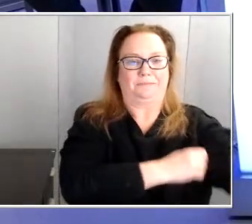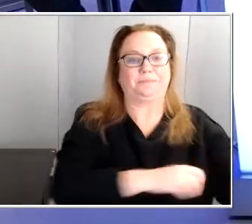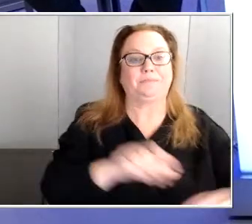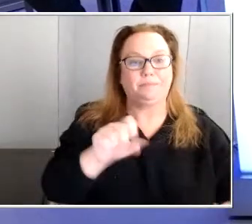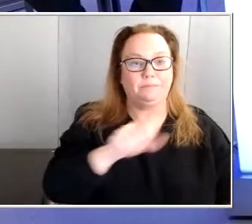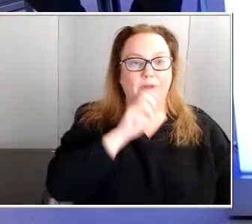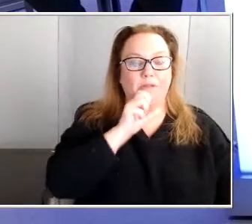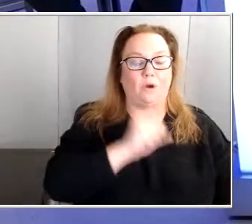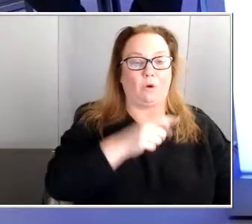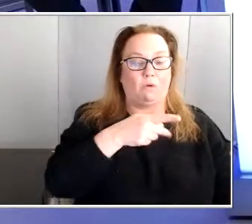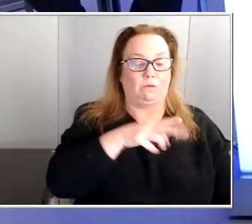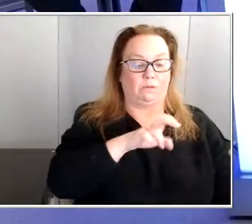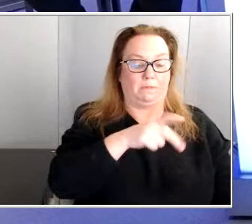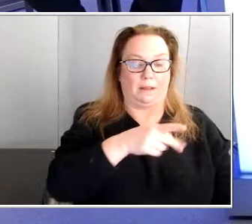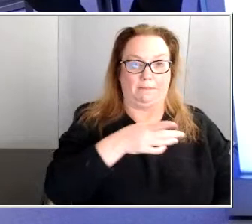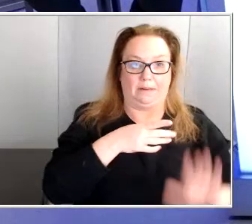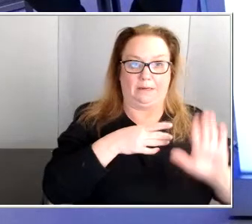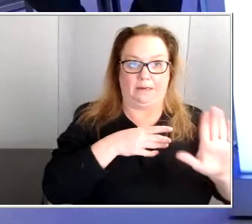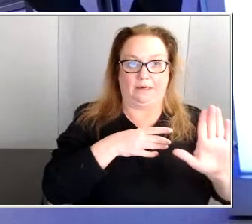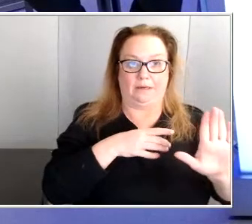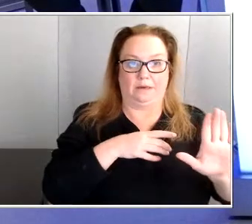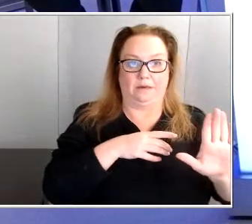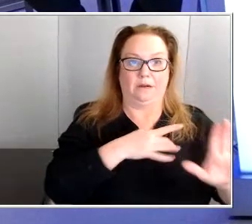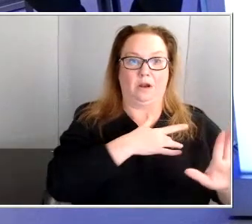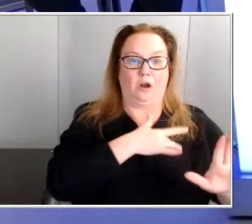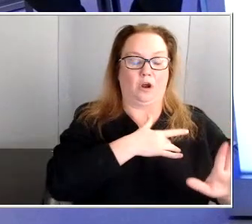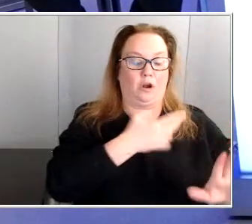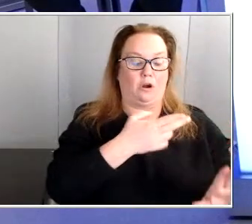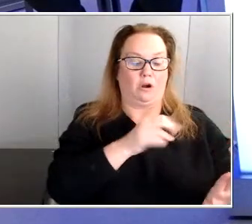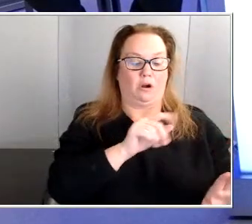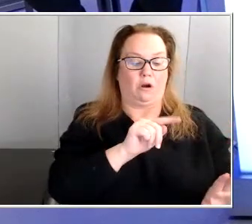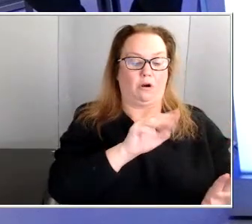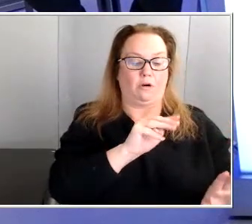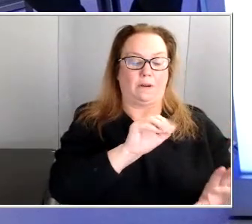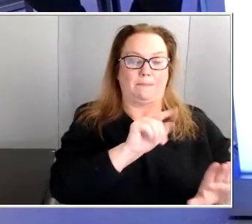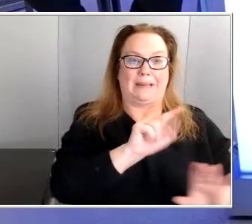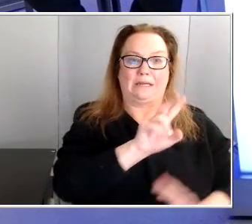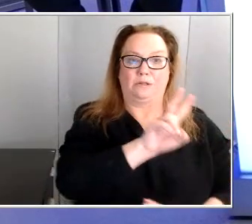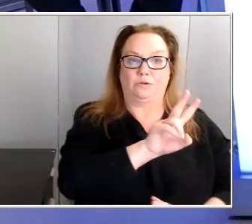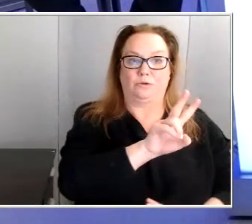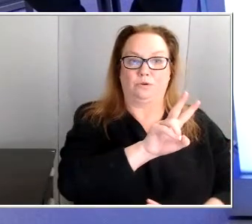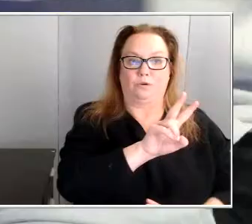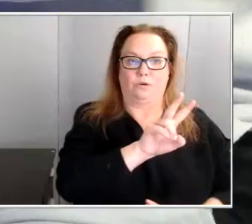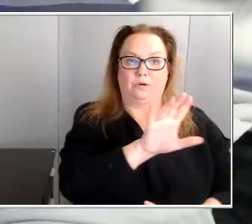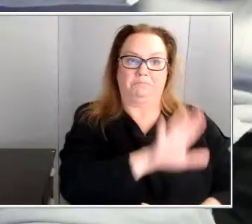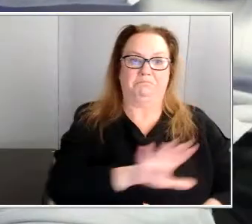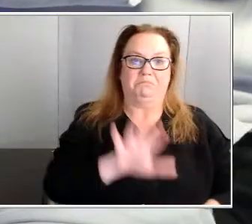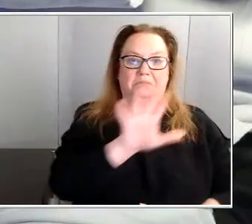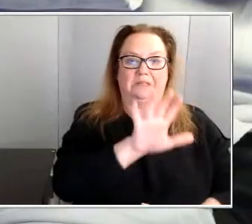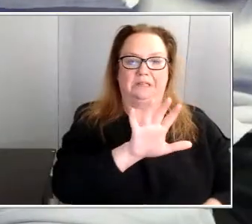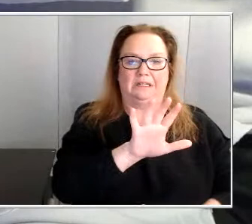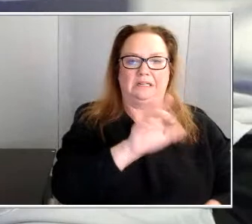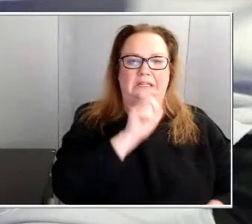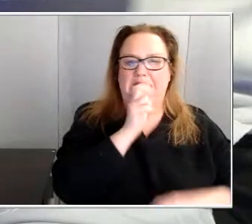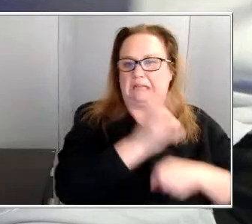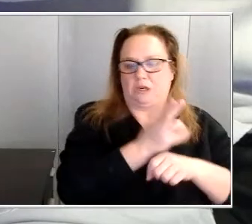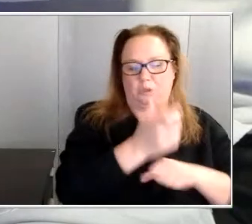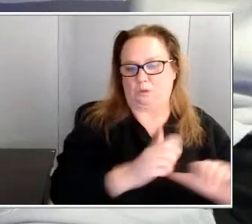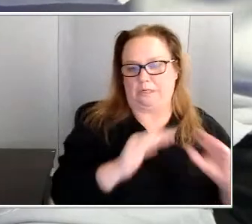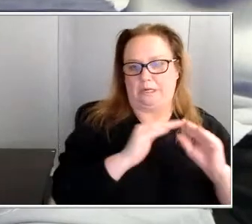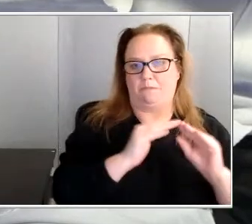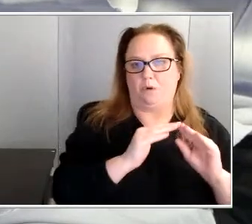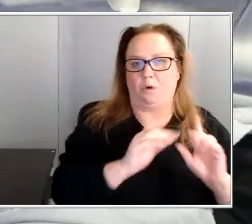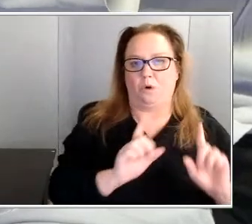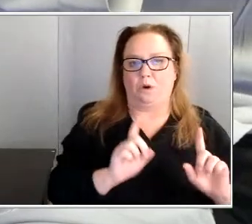pump here. This is HeartMate 2. As you see, it's an eggshell pump, not used anymore. The